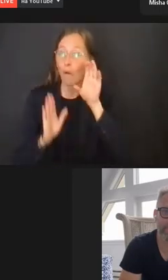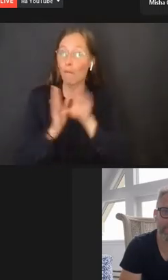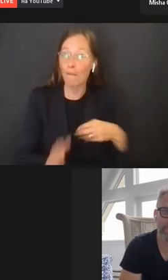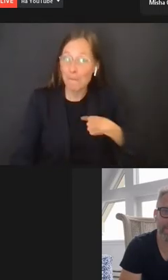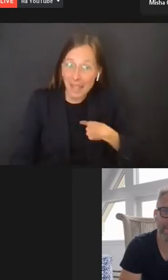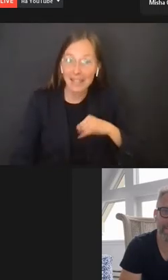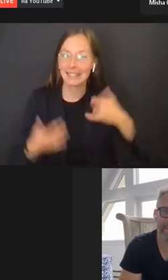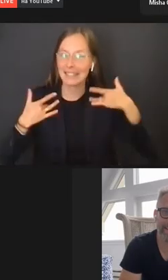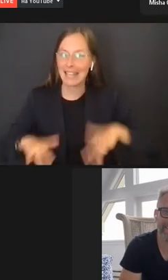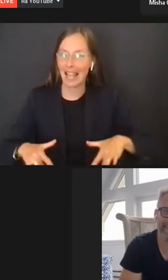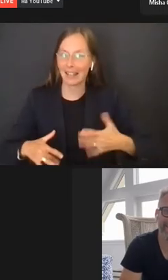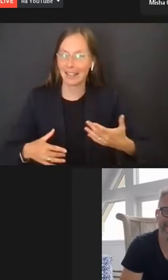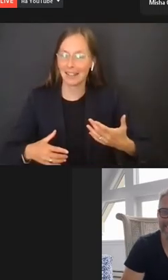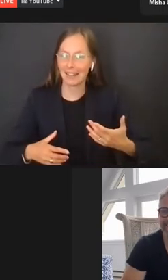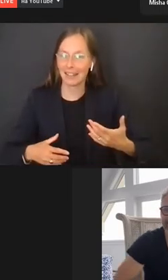naked in a burn